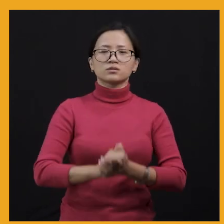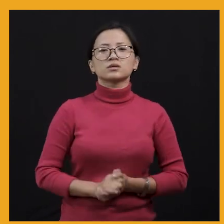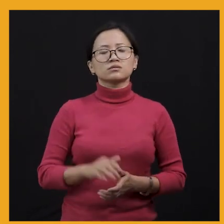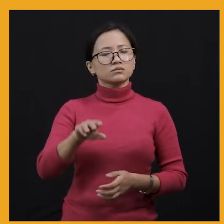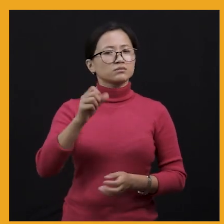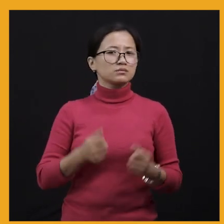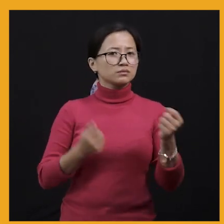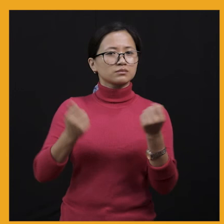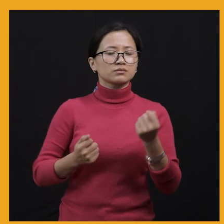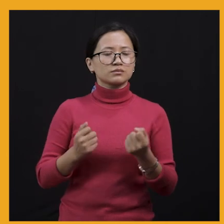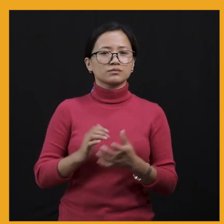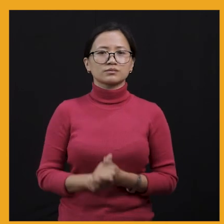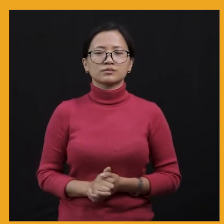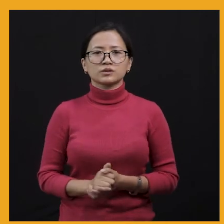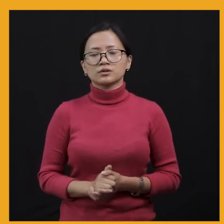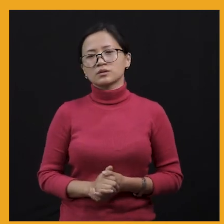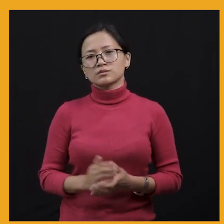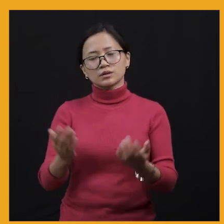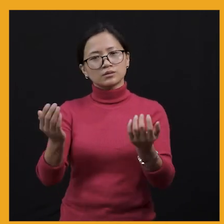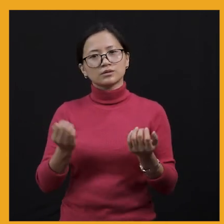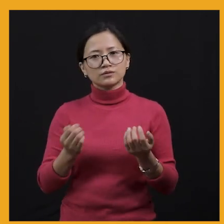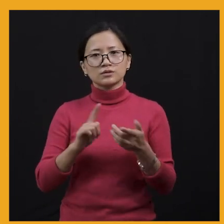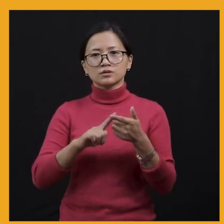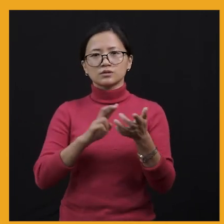right? We can walk by saving energy.